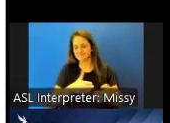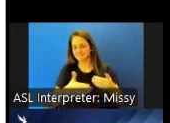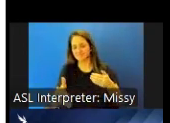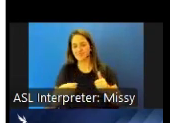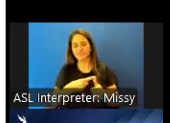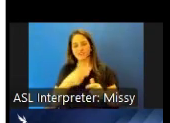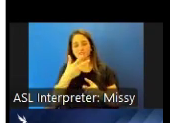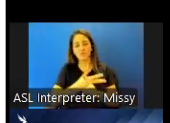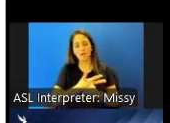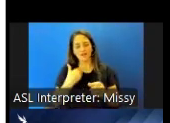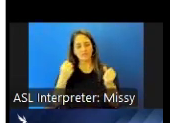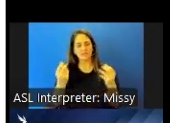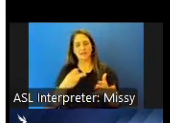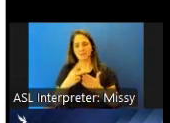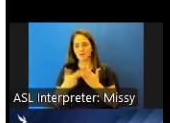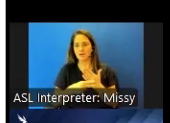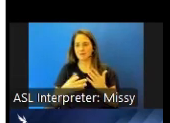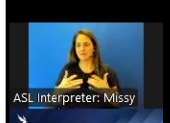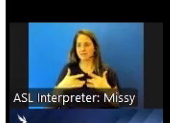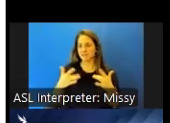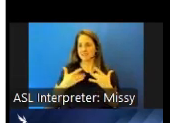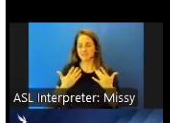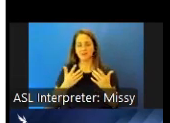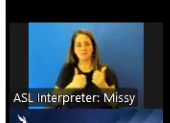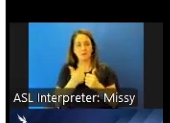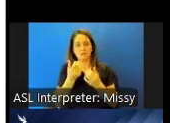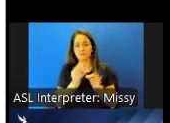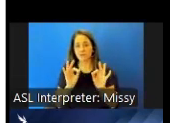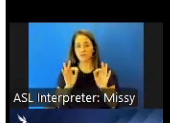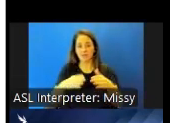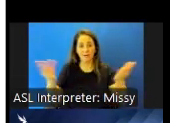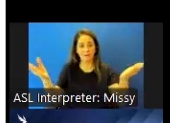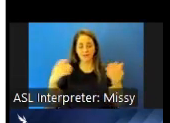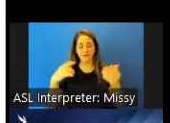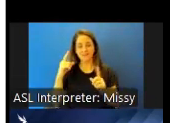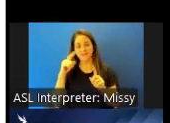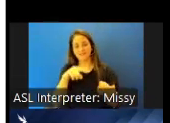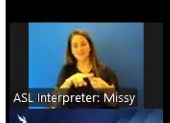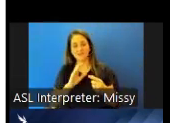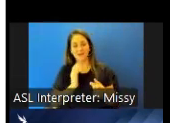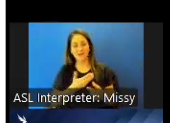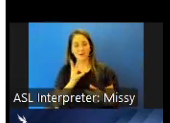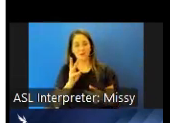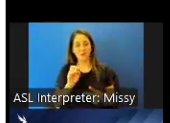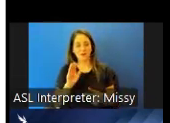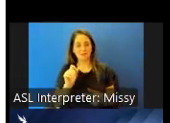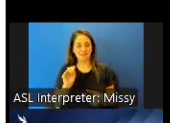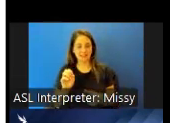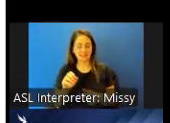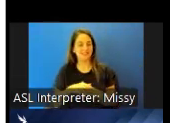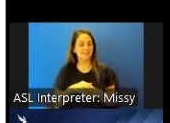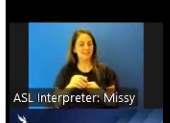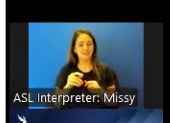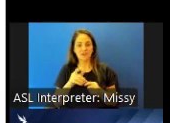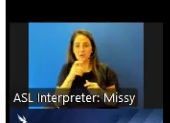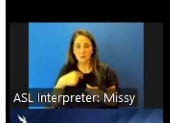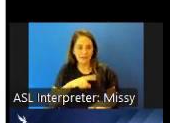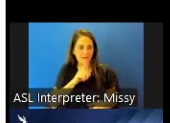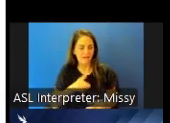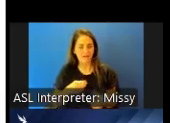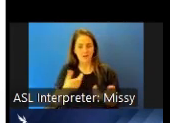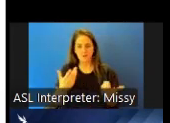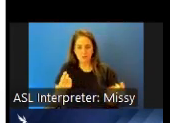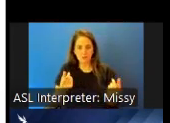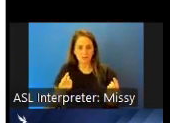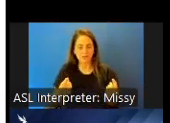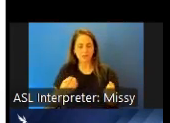quarter, and most of those are free and open to all. So check out our website about who we are, what we do, and the benefits